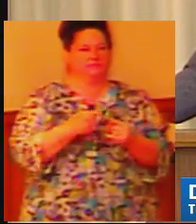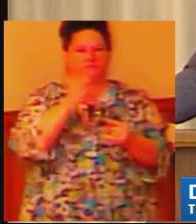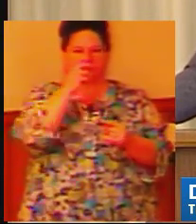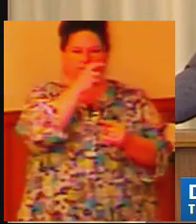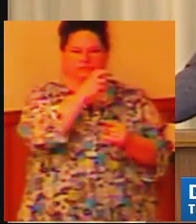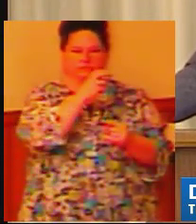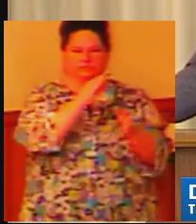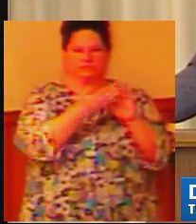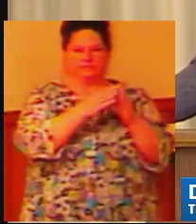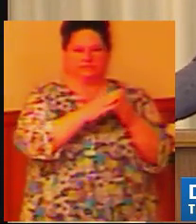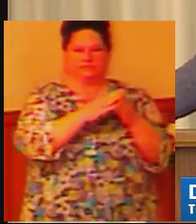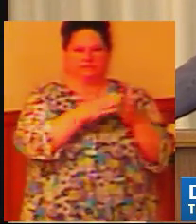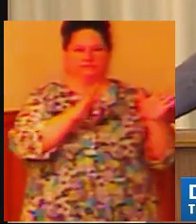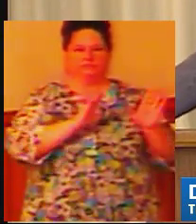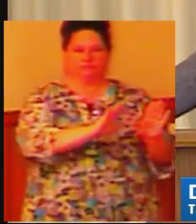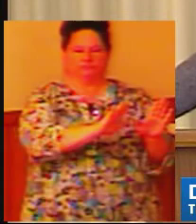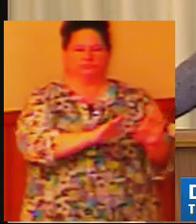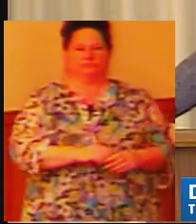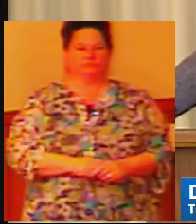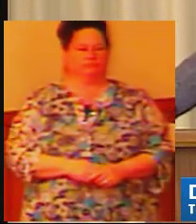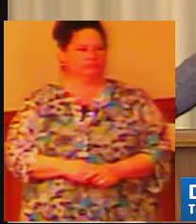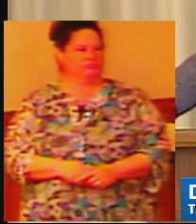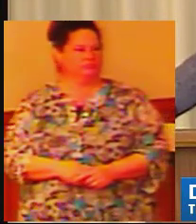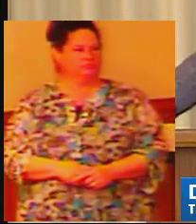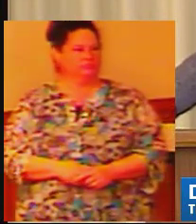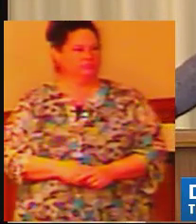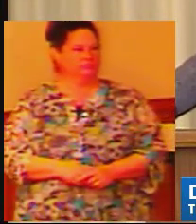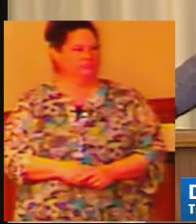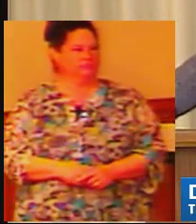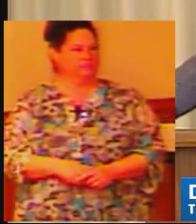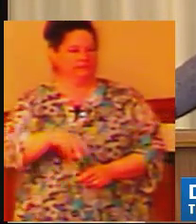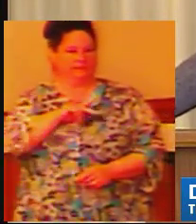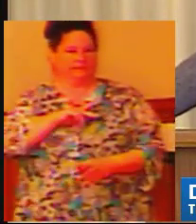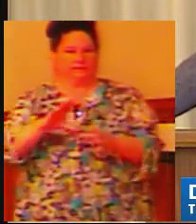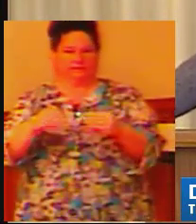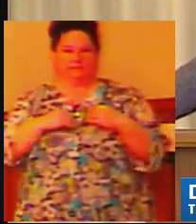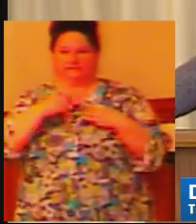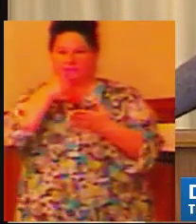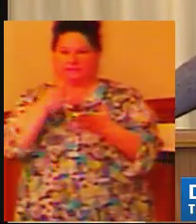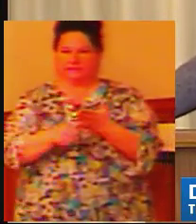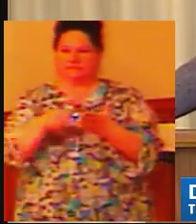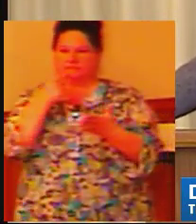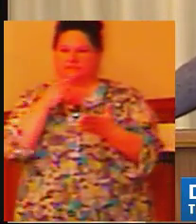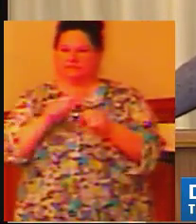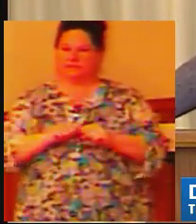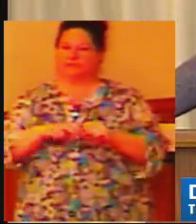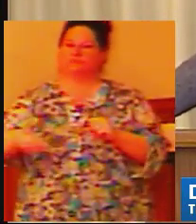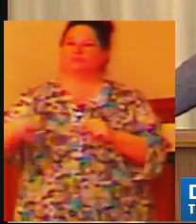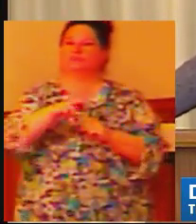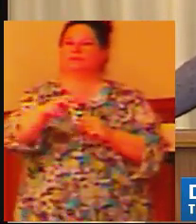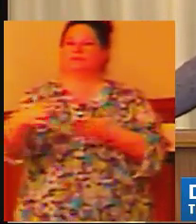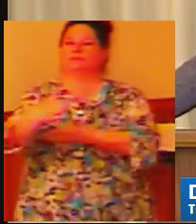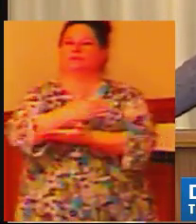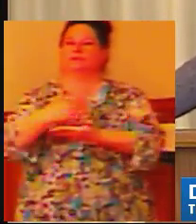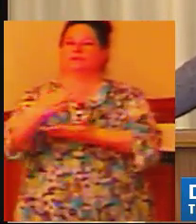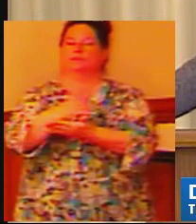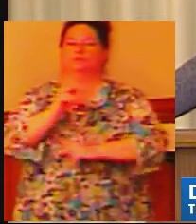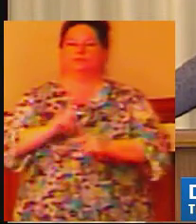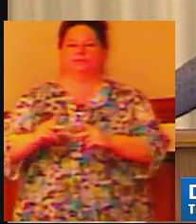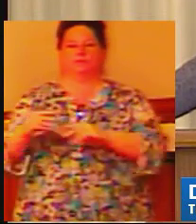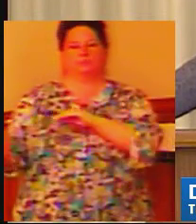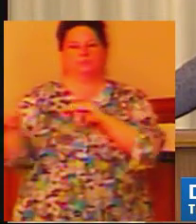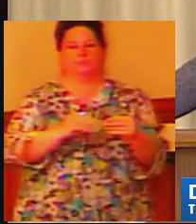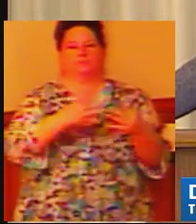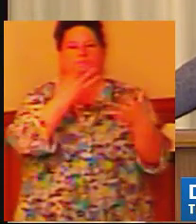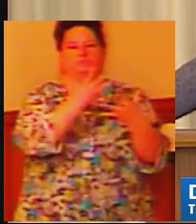cities. So he would get letters that said he could go anywhere he wanted and gather people up, throw them in prison, have them